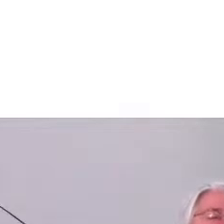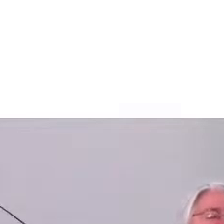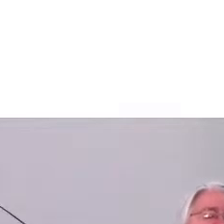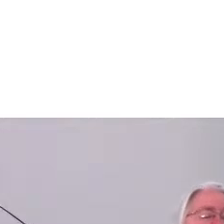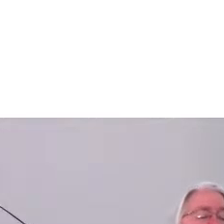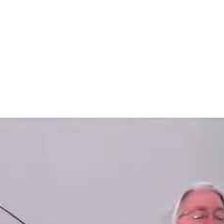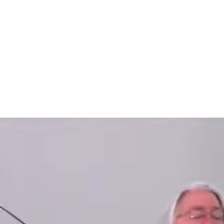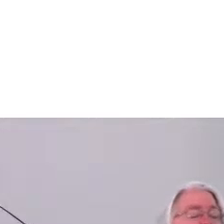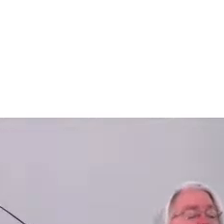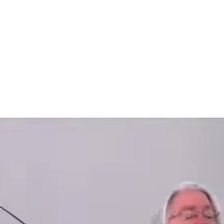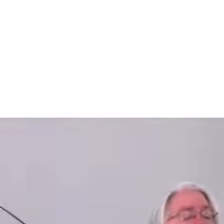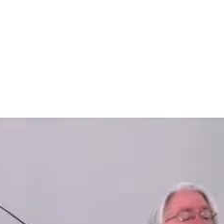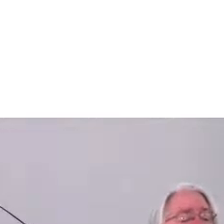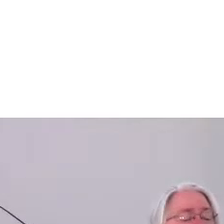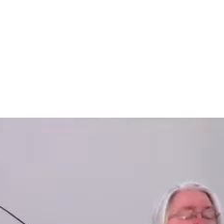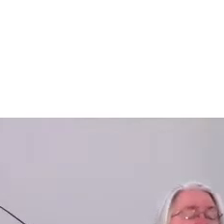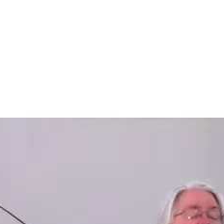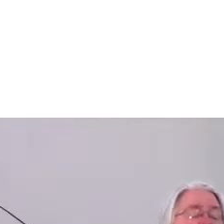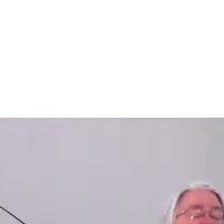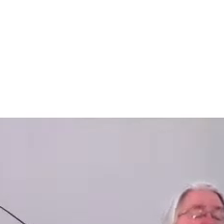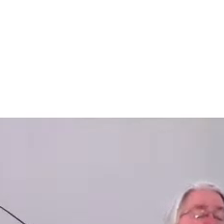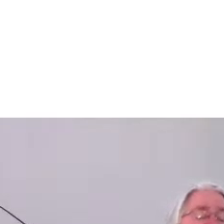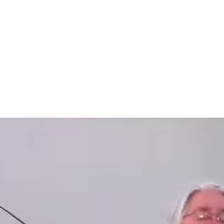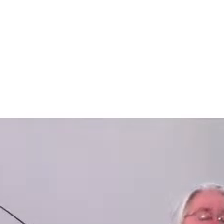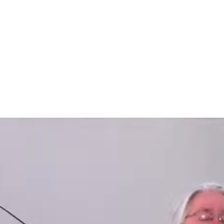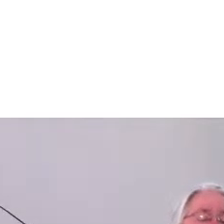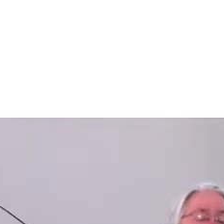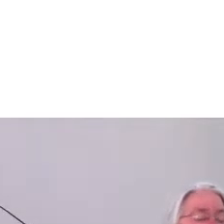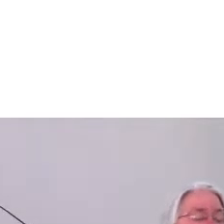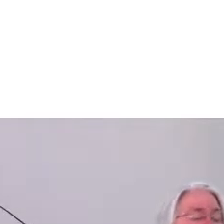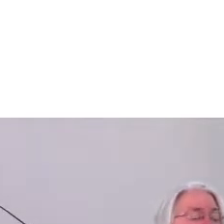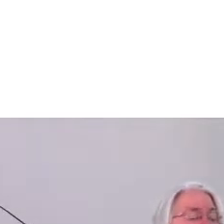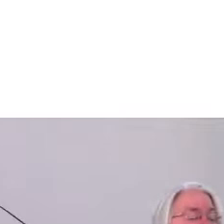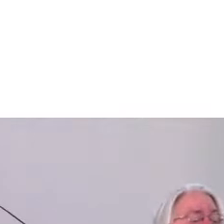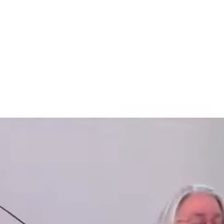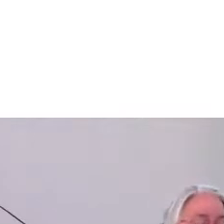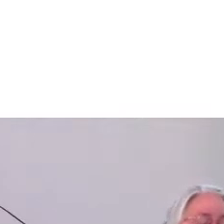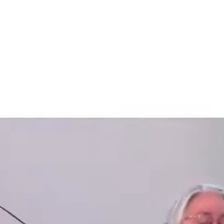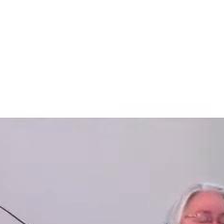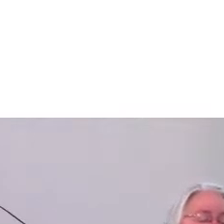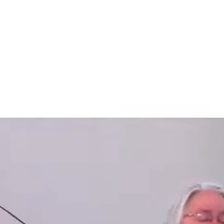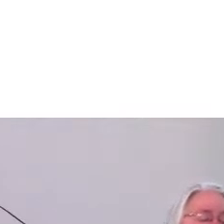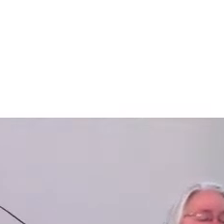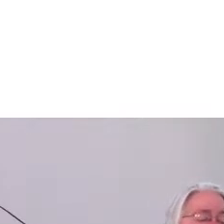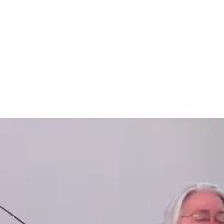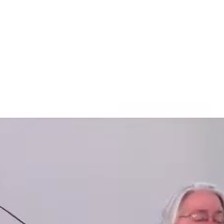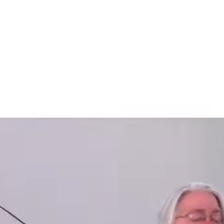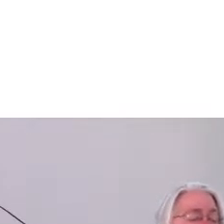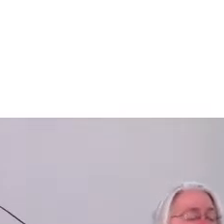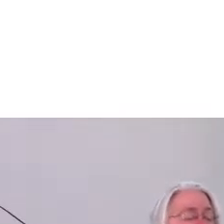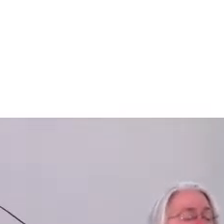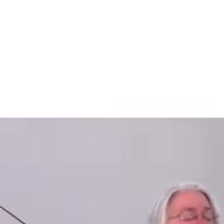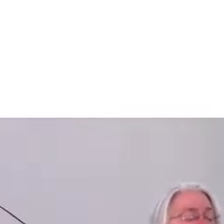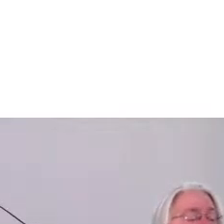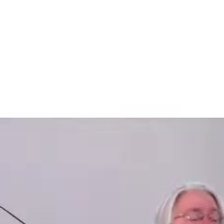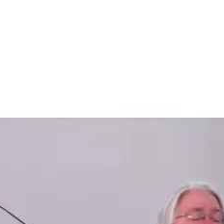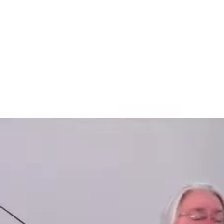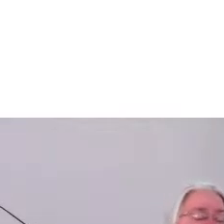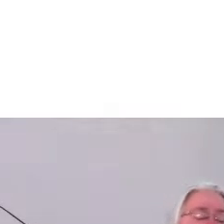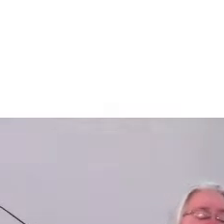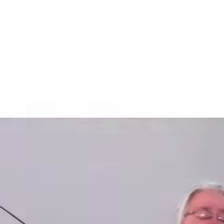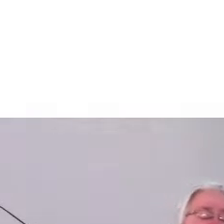We'll build a land where we bind up the broken. We'll build a land where